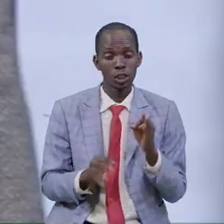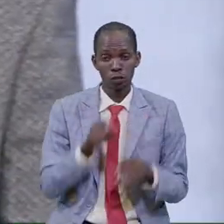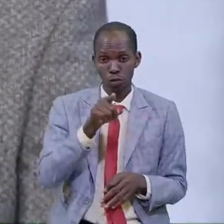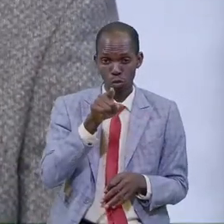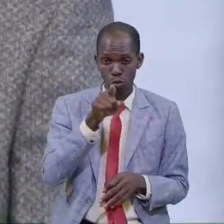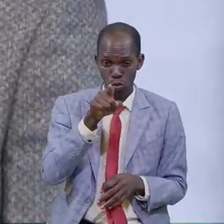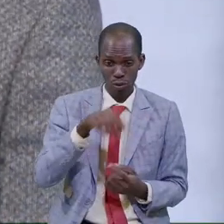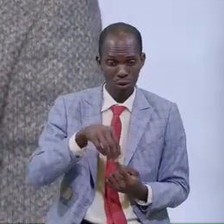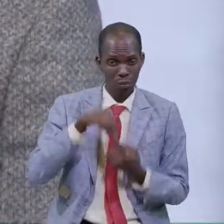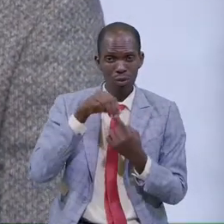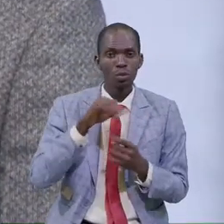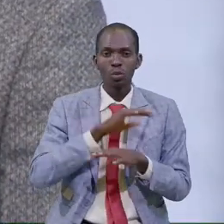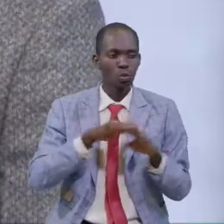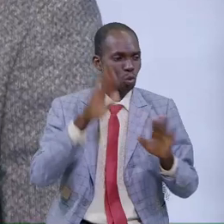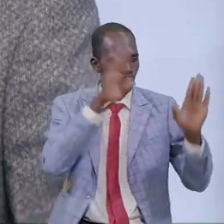worry